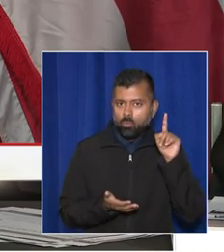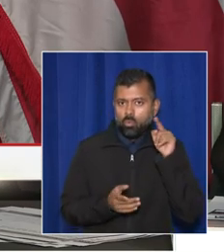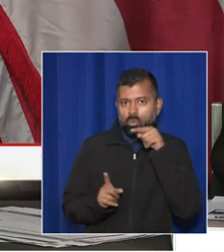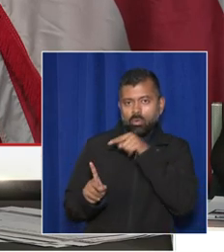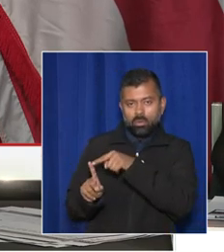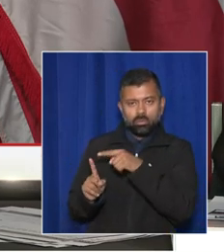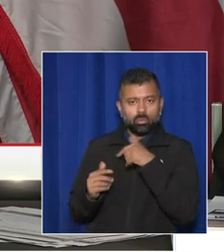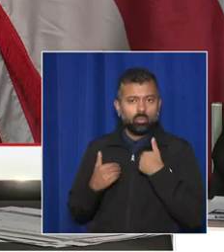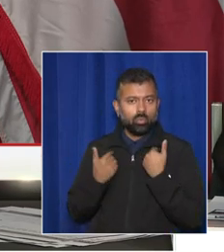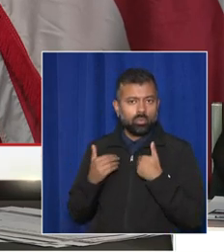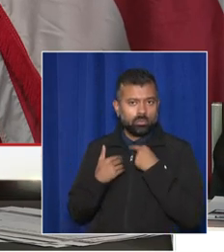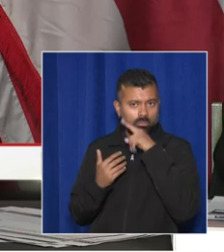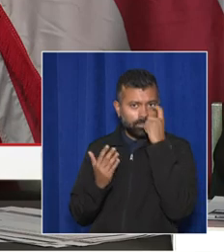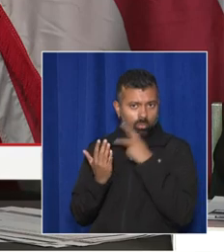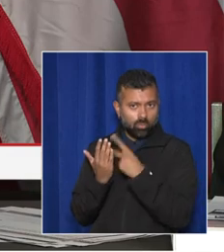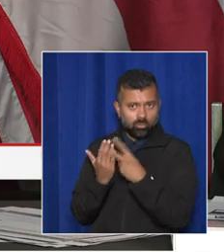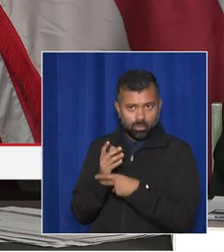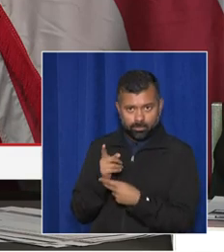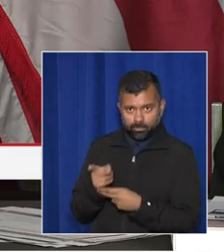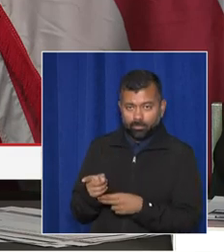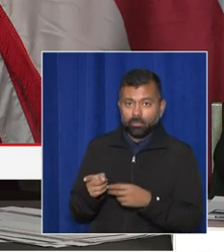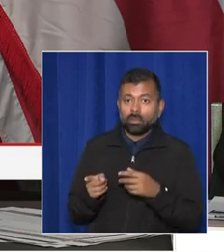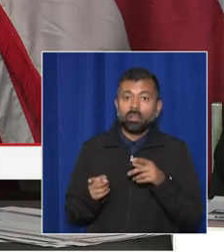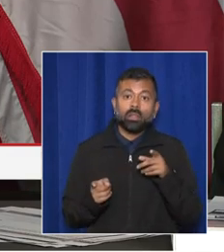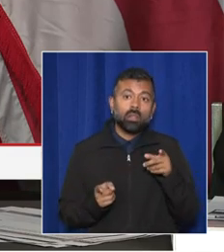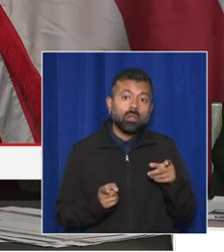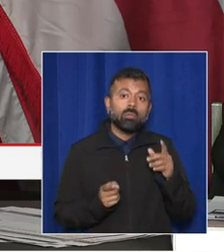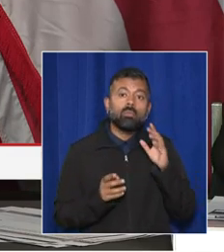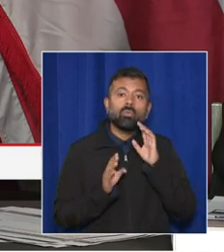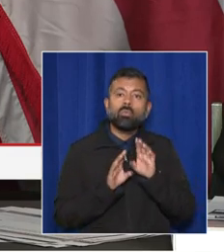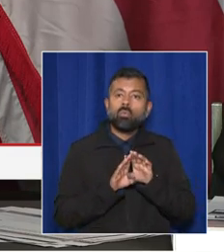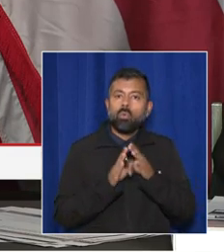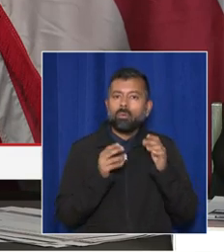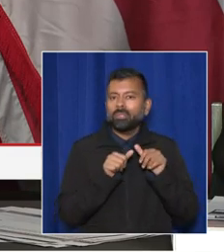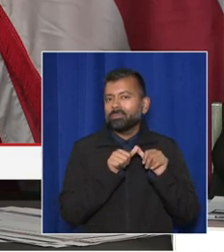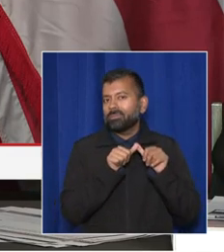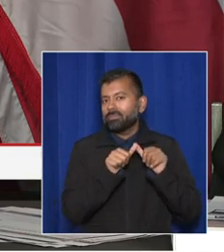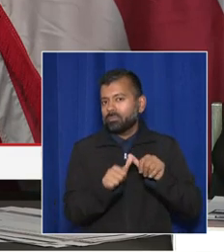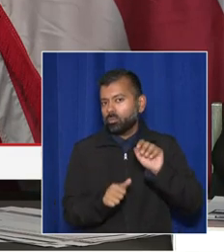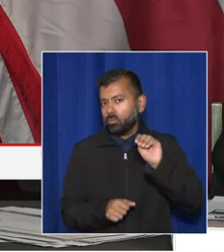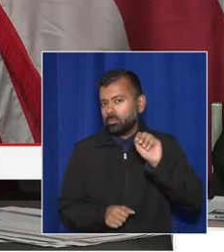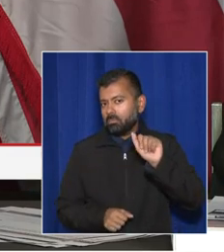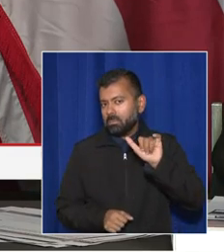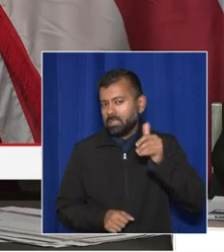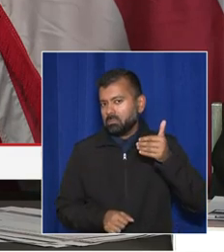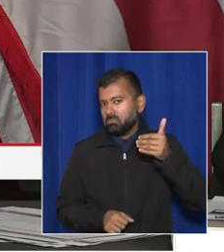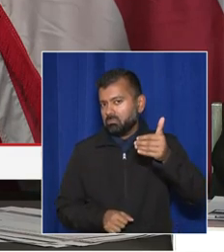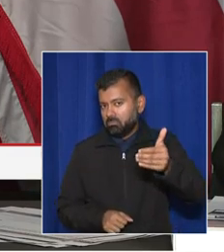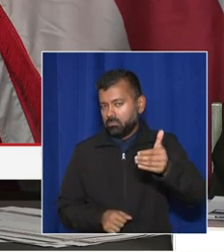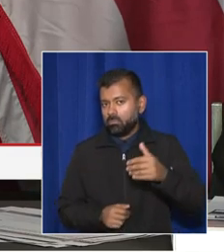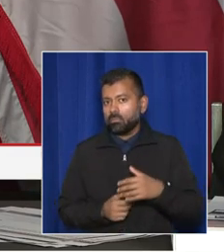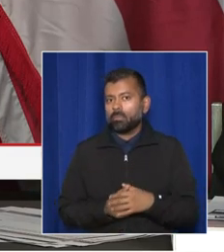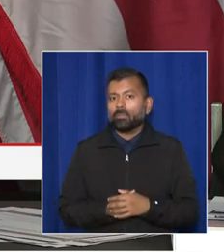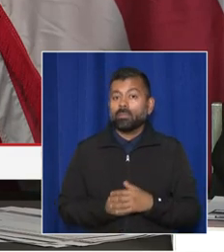May. And so if you know of any young people in your home or in your community, encourage them to sign up,